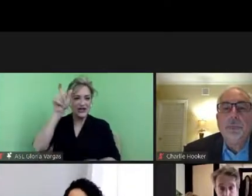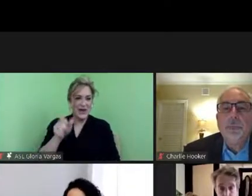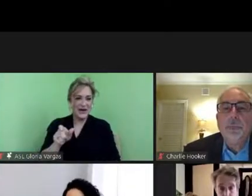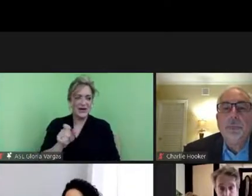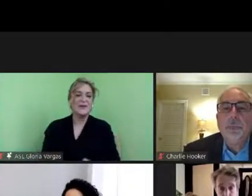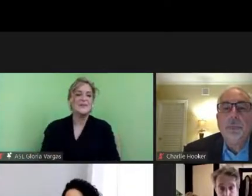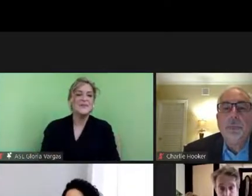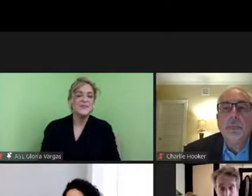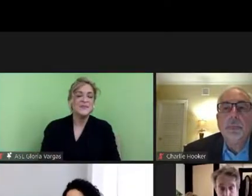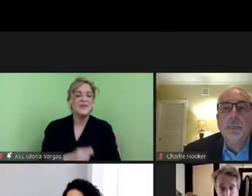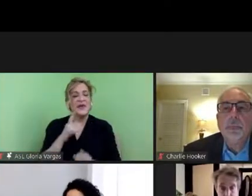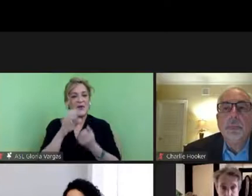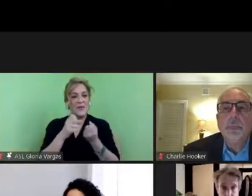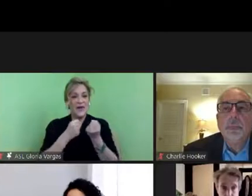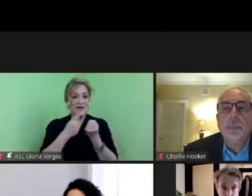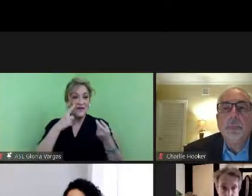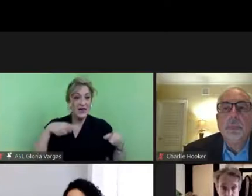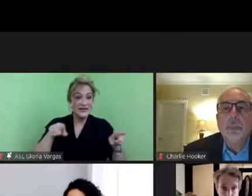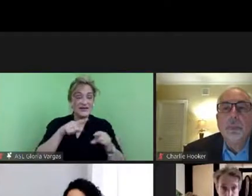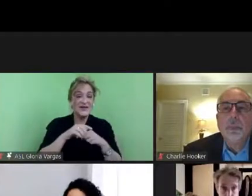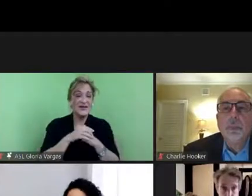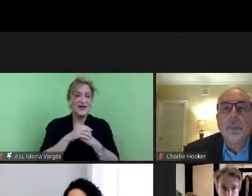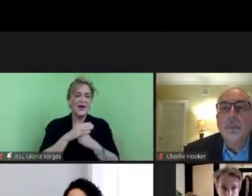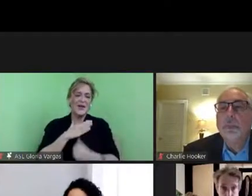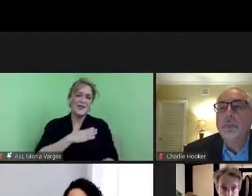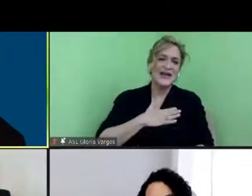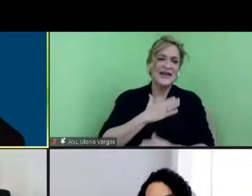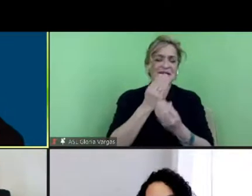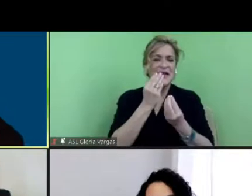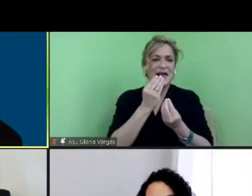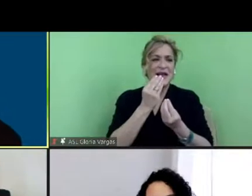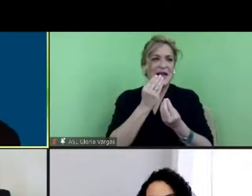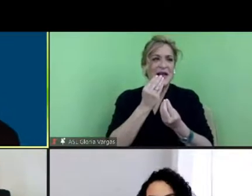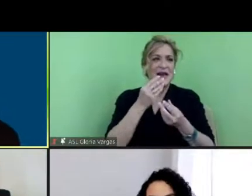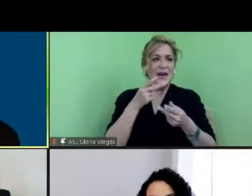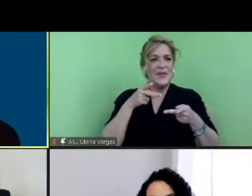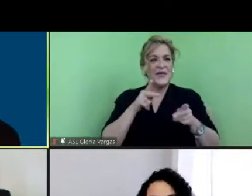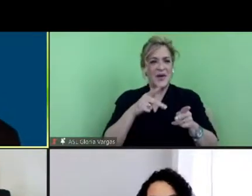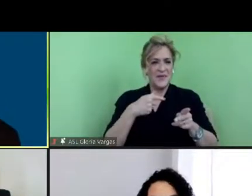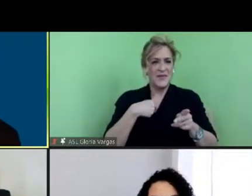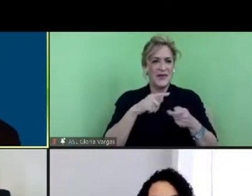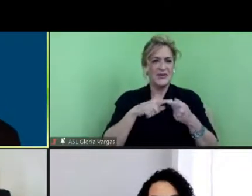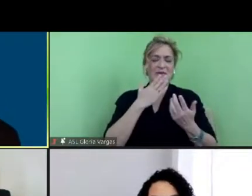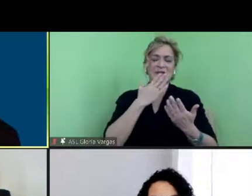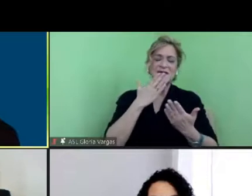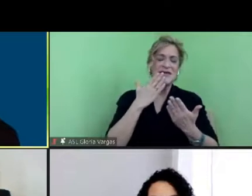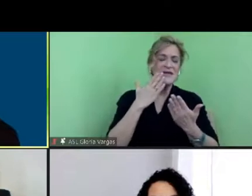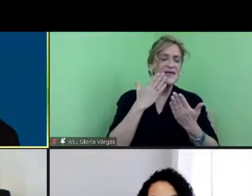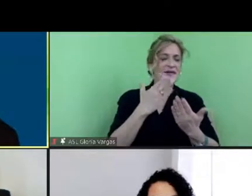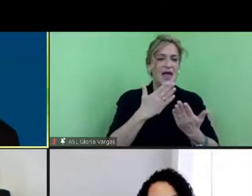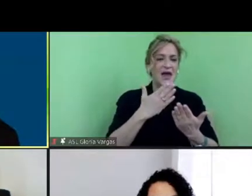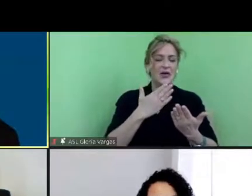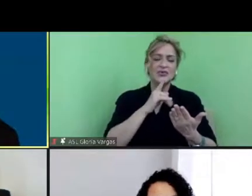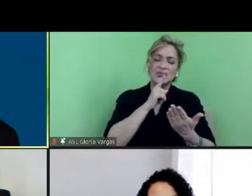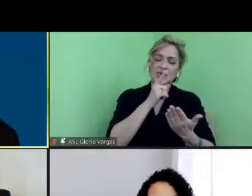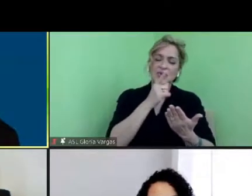On behalf of all of us, please let me extend my sincere gratitude and our sincere gratitude to